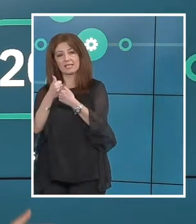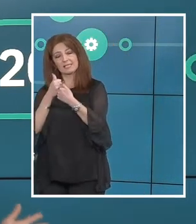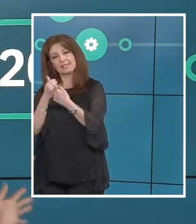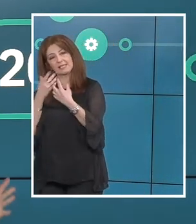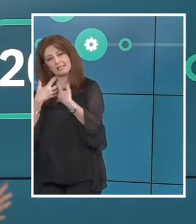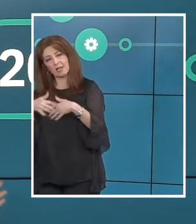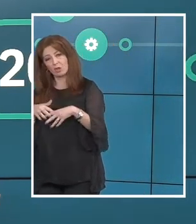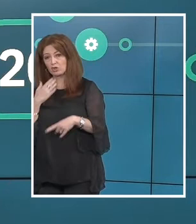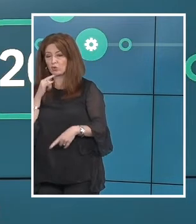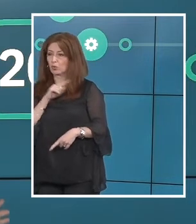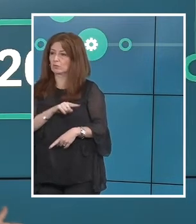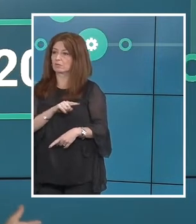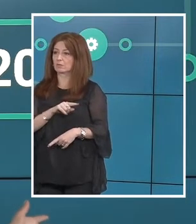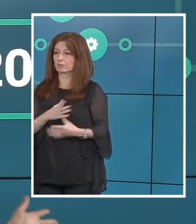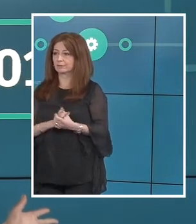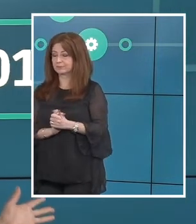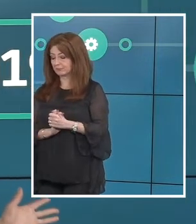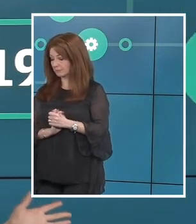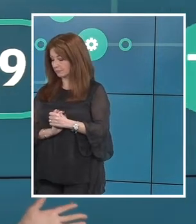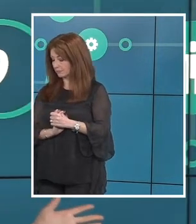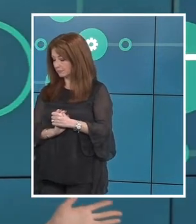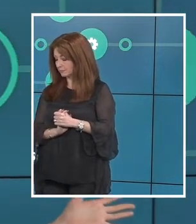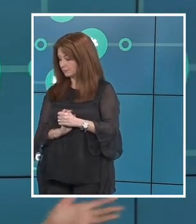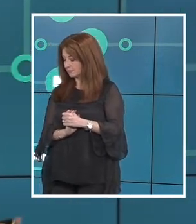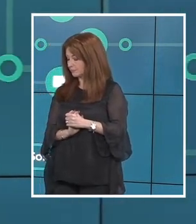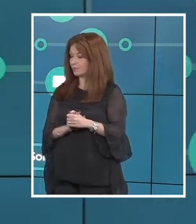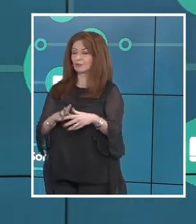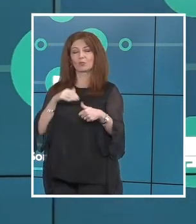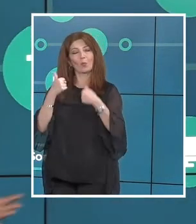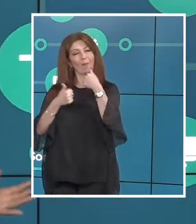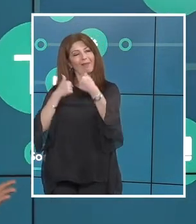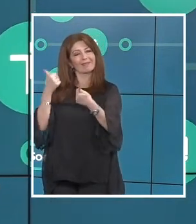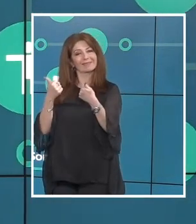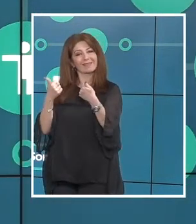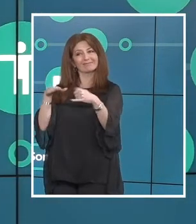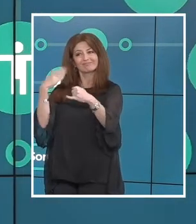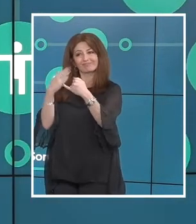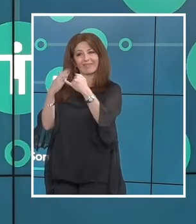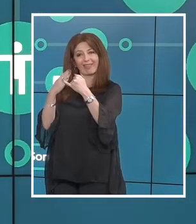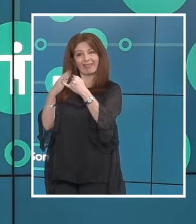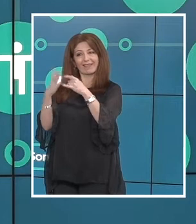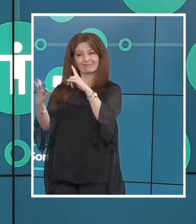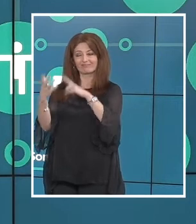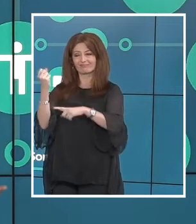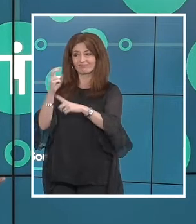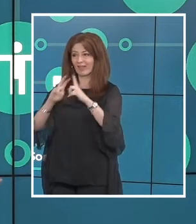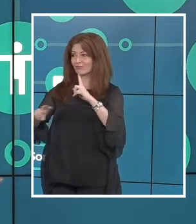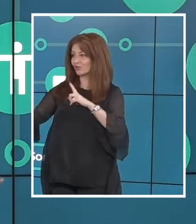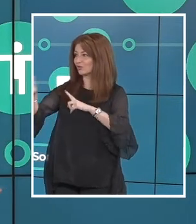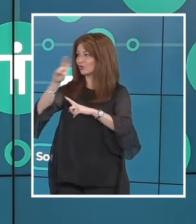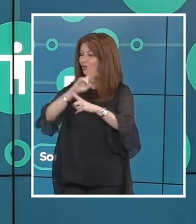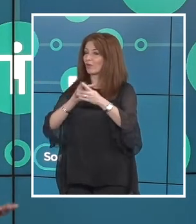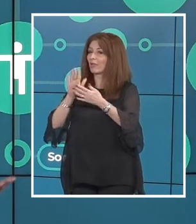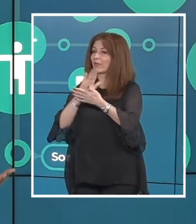So congrats, you made it to the end of our new hire tour. And this is where we would leave our new hires with some key